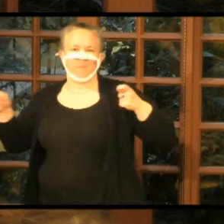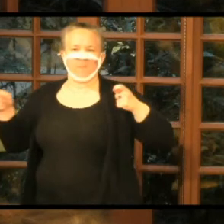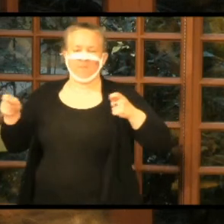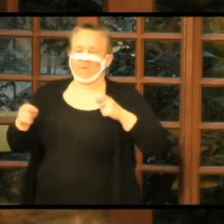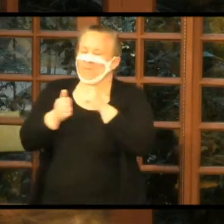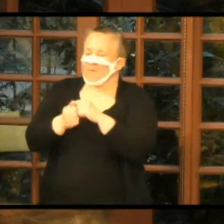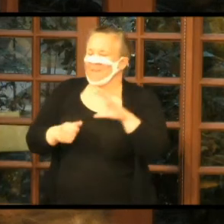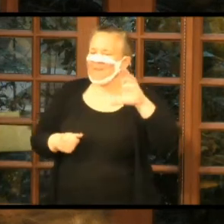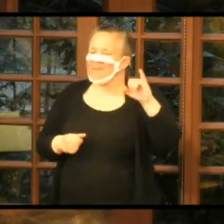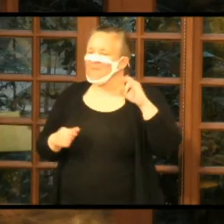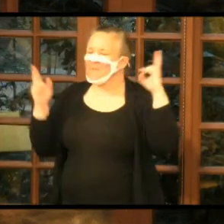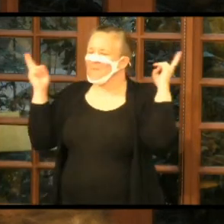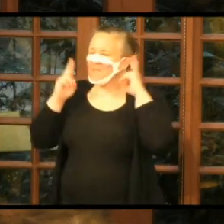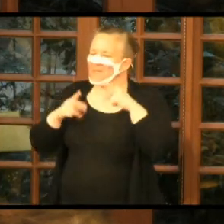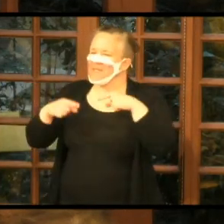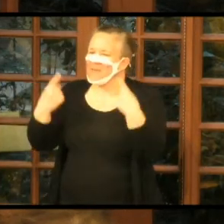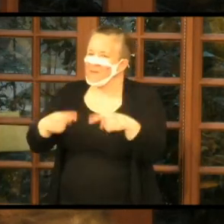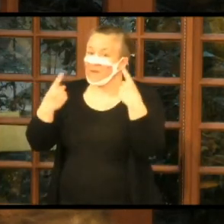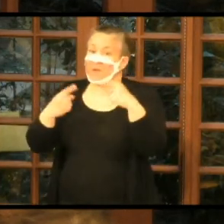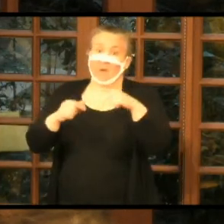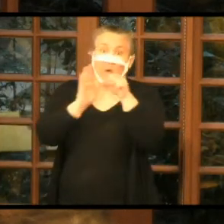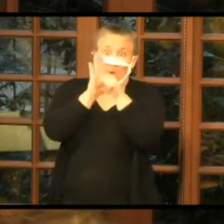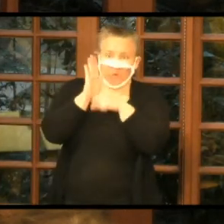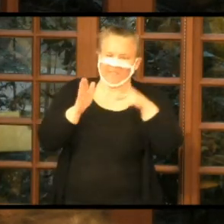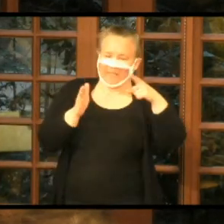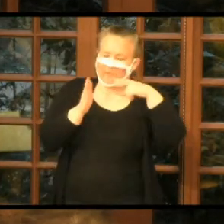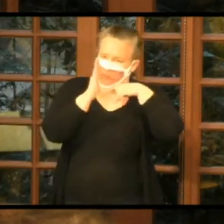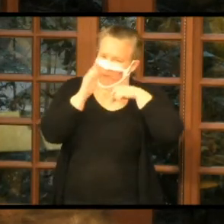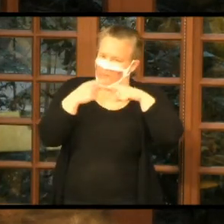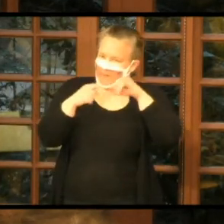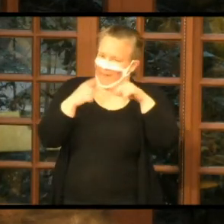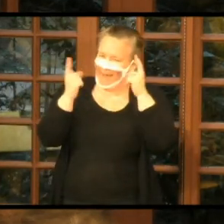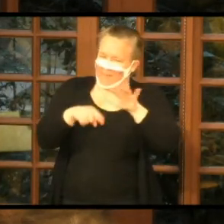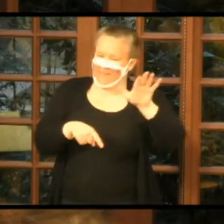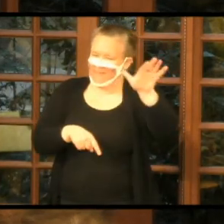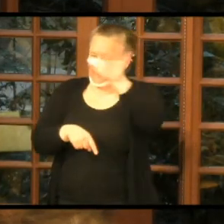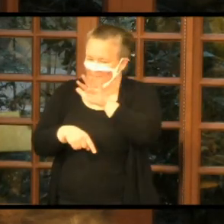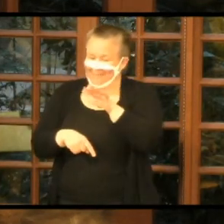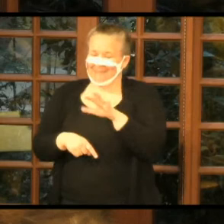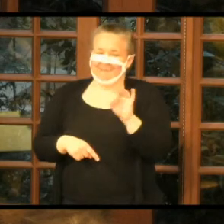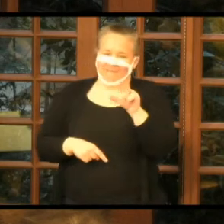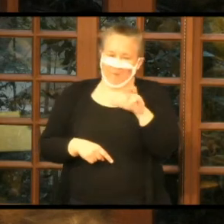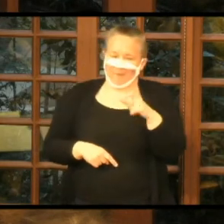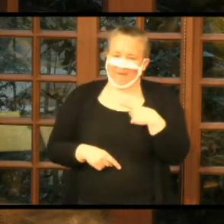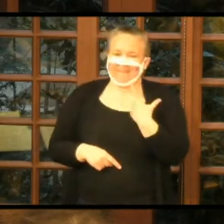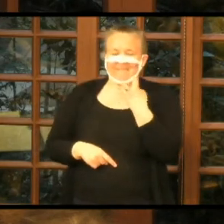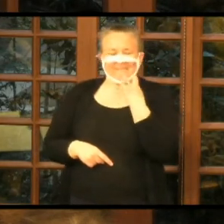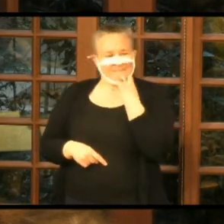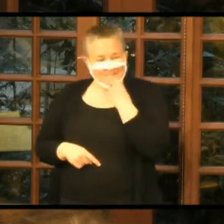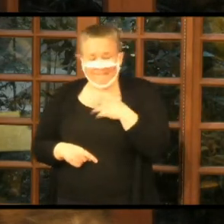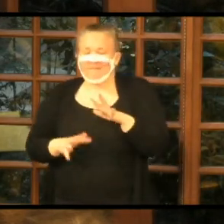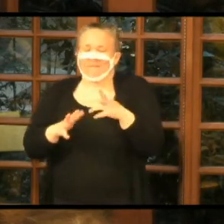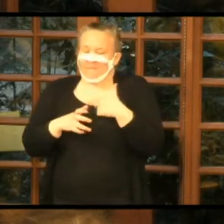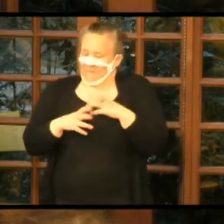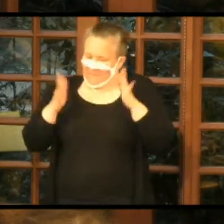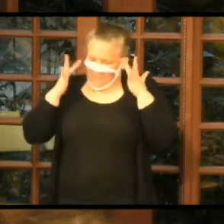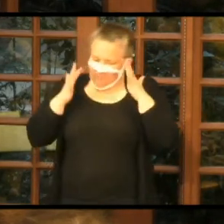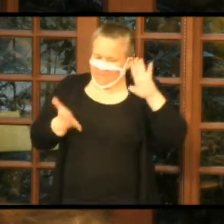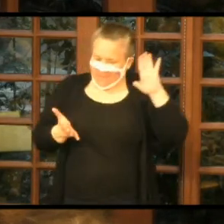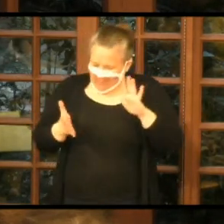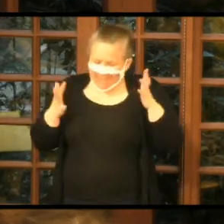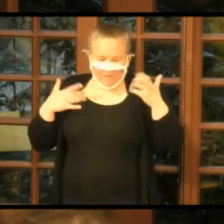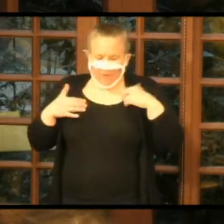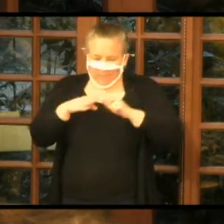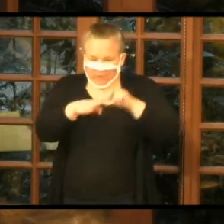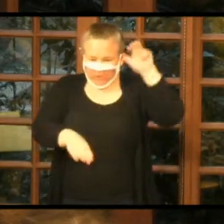debate? She's read about it happening in other states. February has to bite her lip to cut the panic short. She's getting ahead of herself